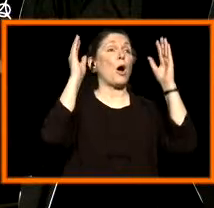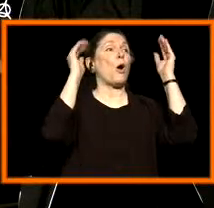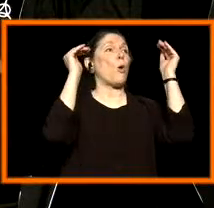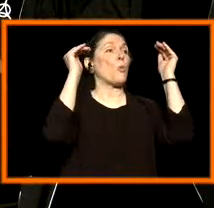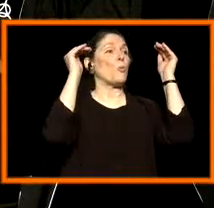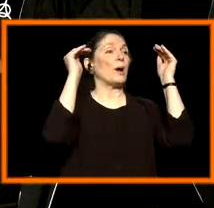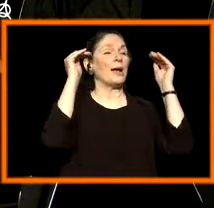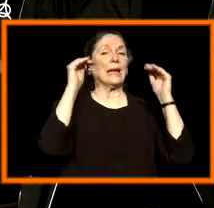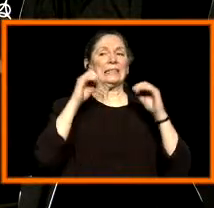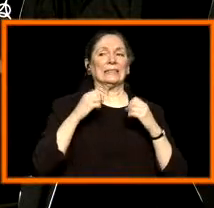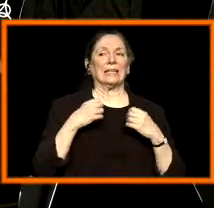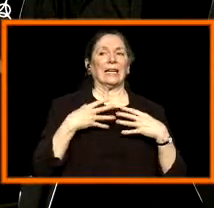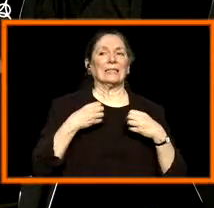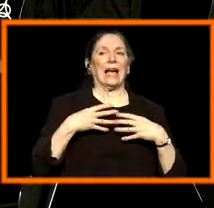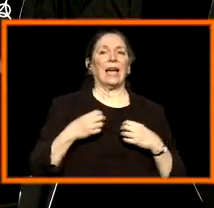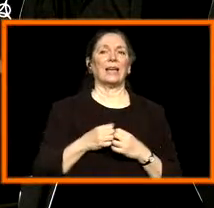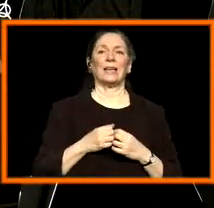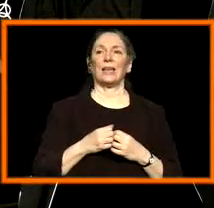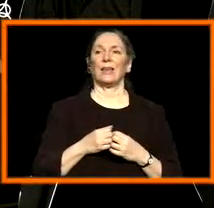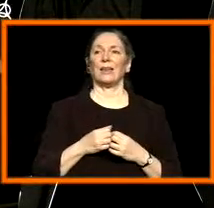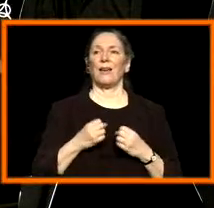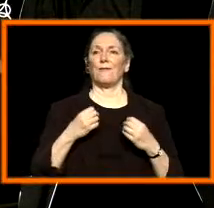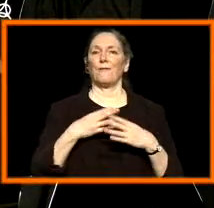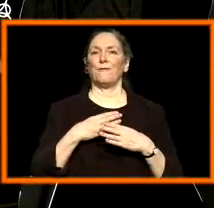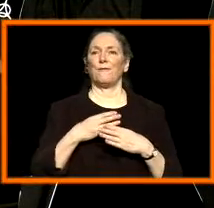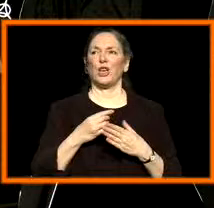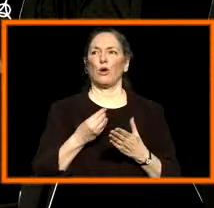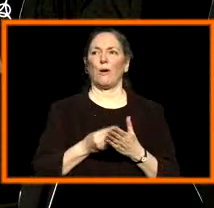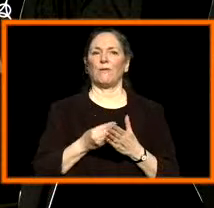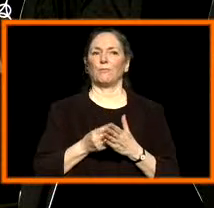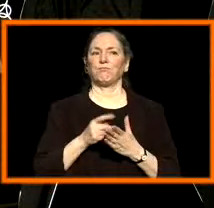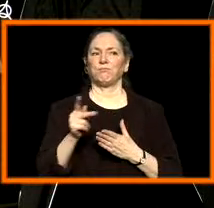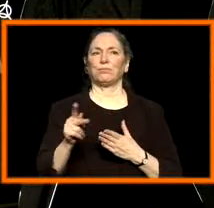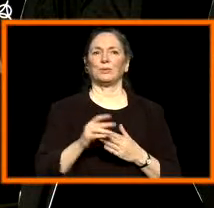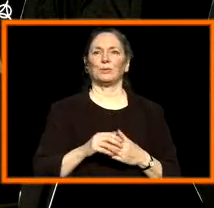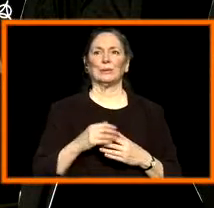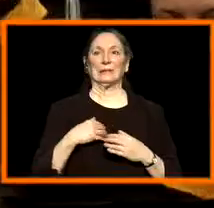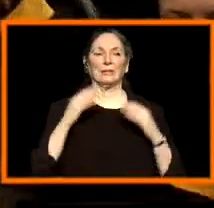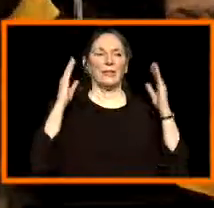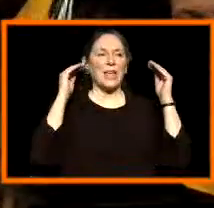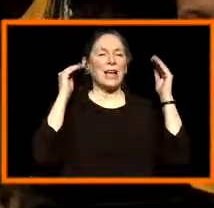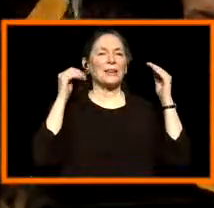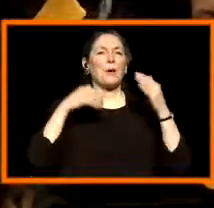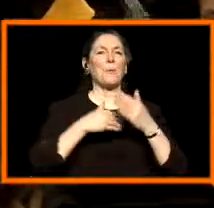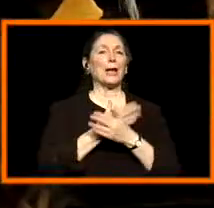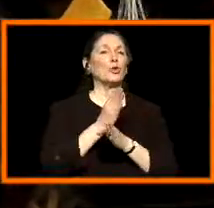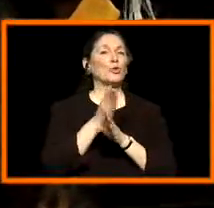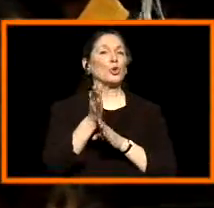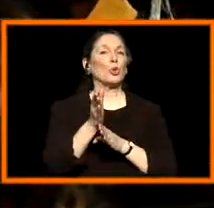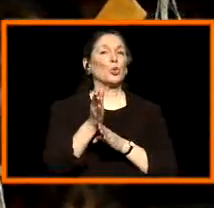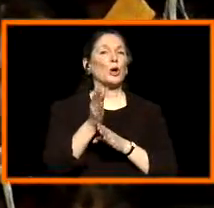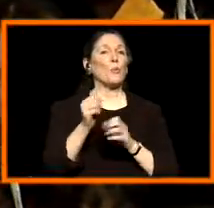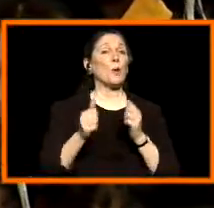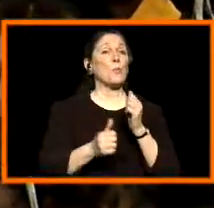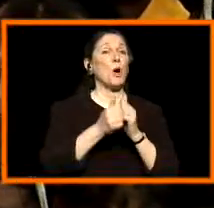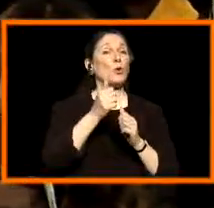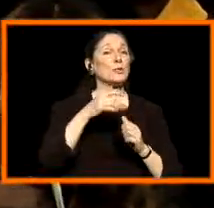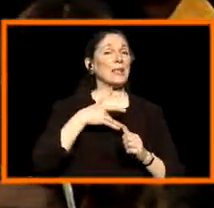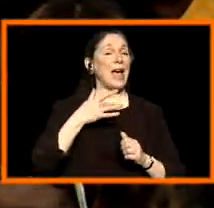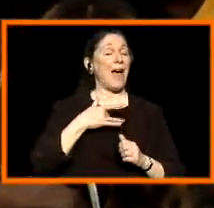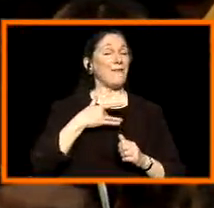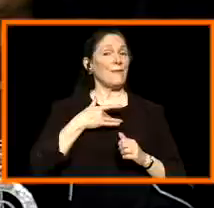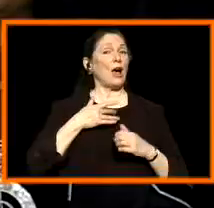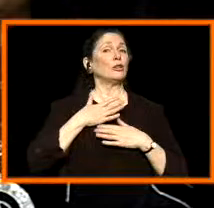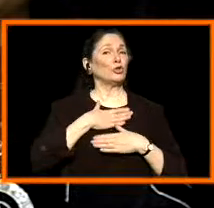hope, anxiety, fear of student loans, the anticipation of my new career, but mostly I felt